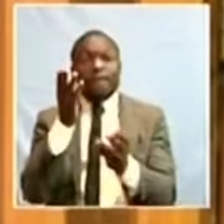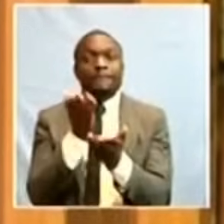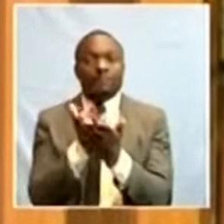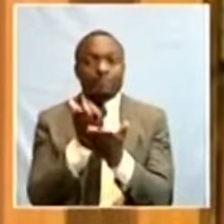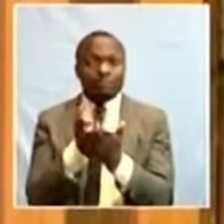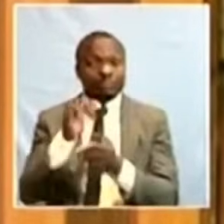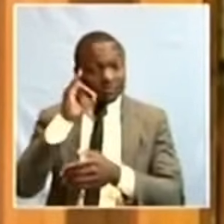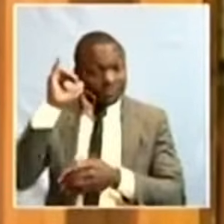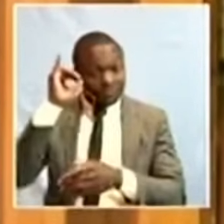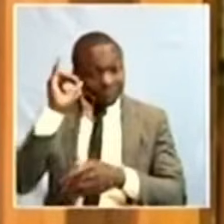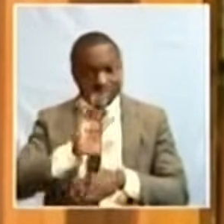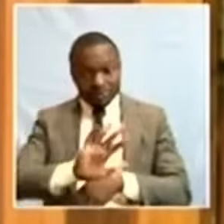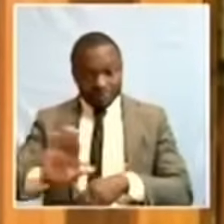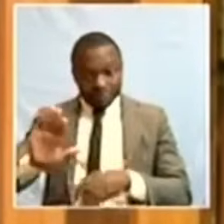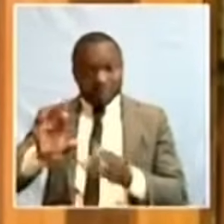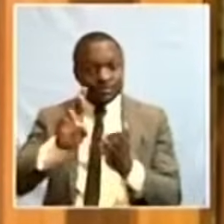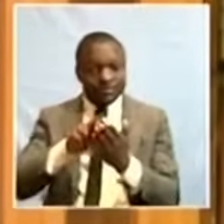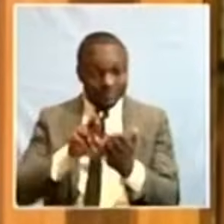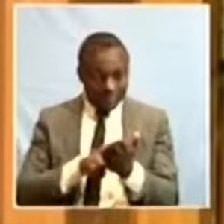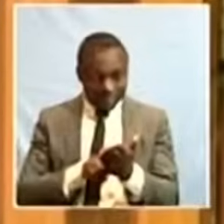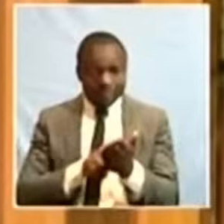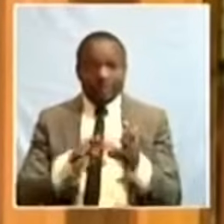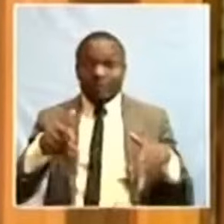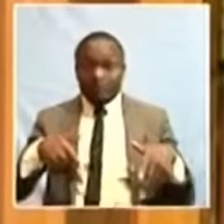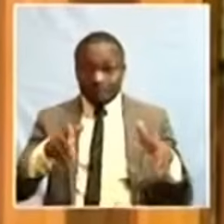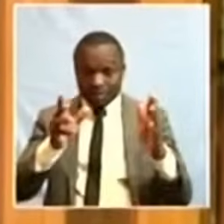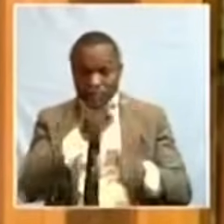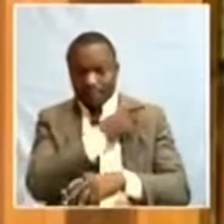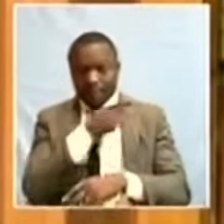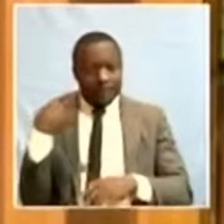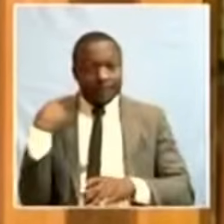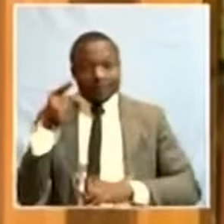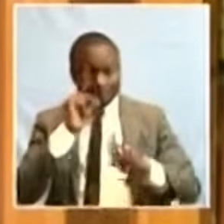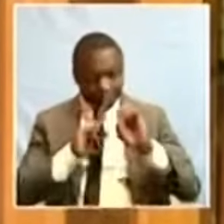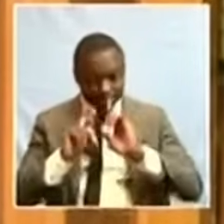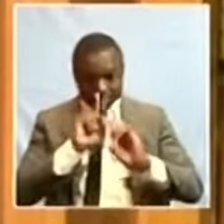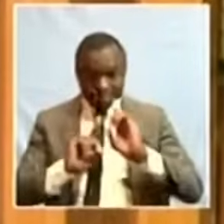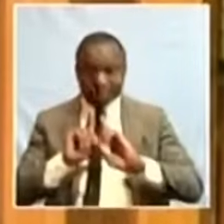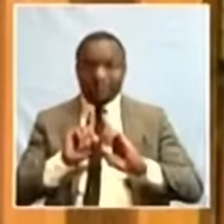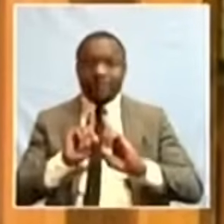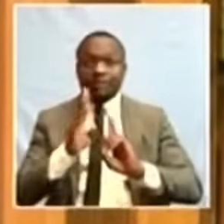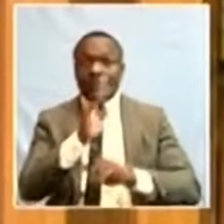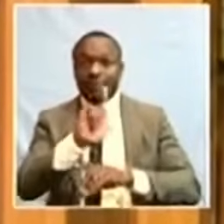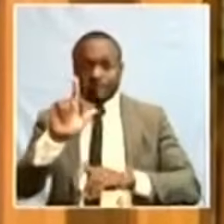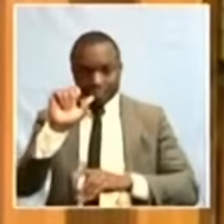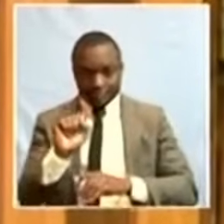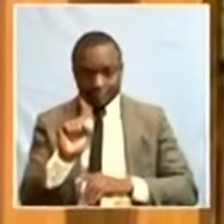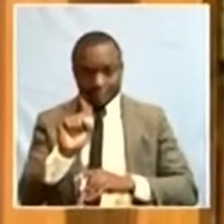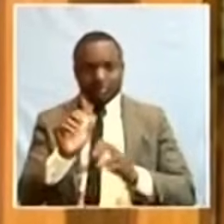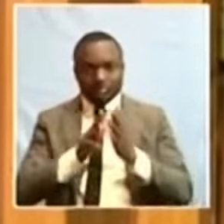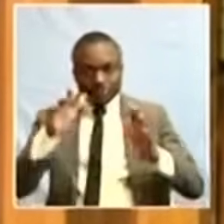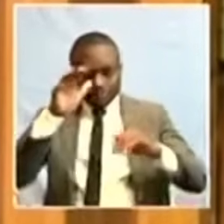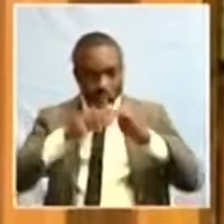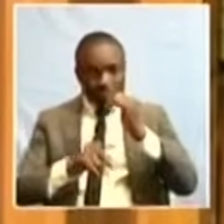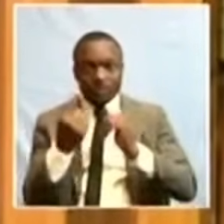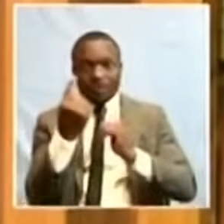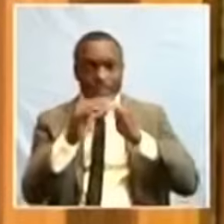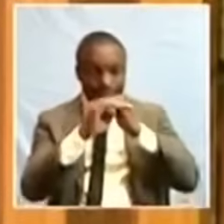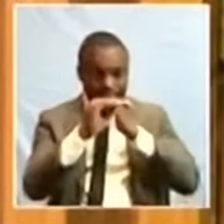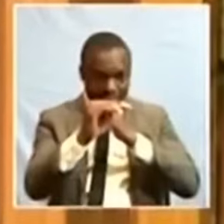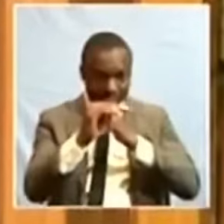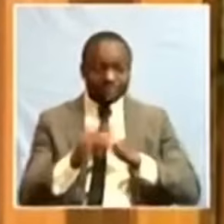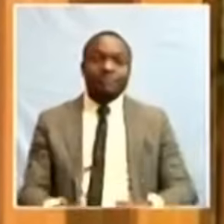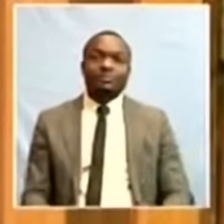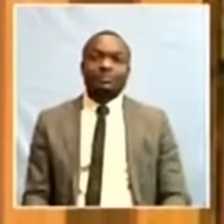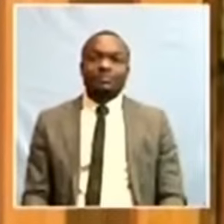to suspend standing orders, which enable the House to consider bills at more than one stage